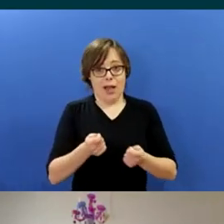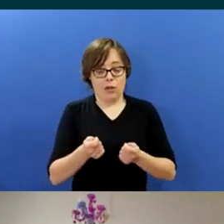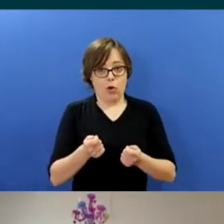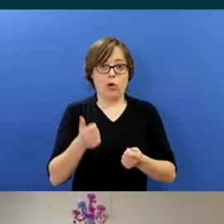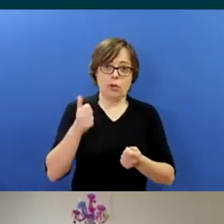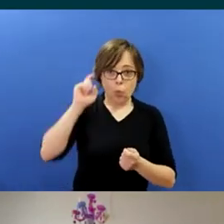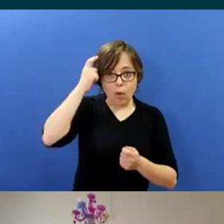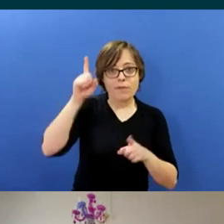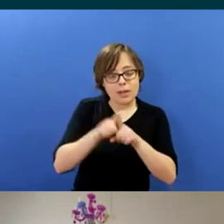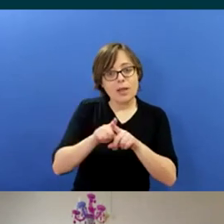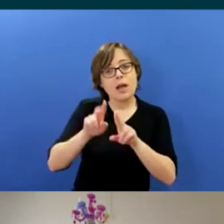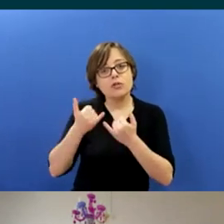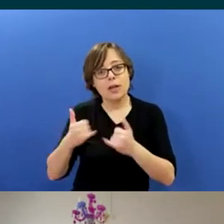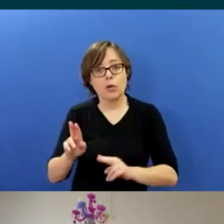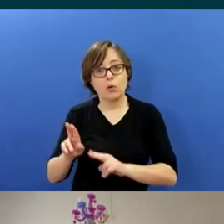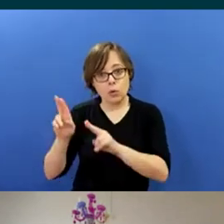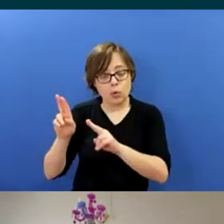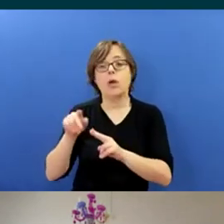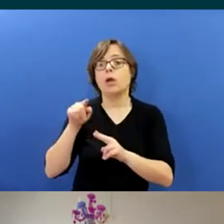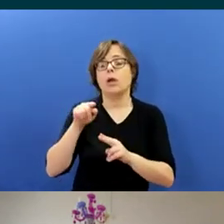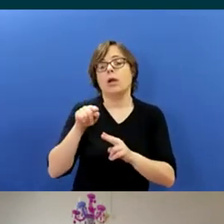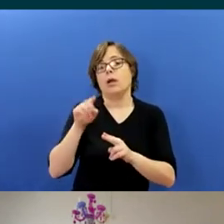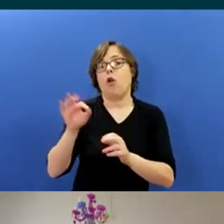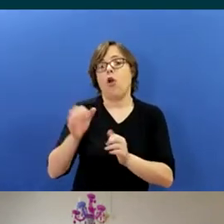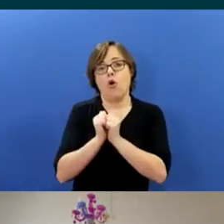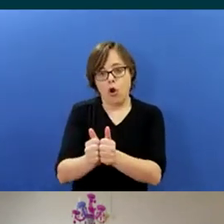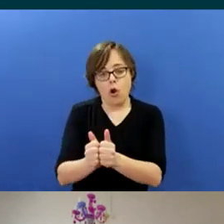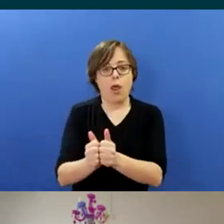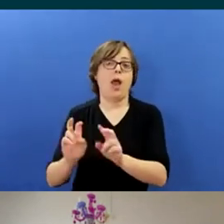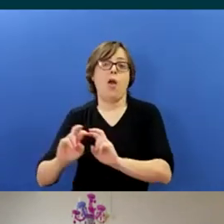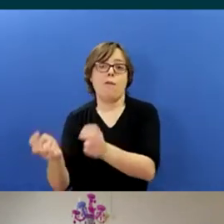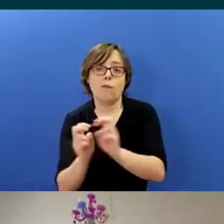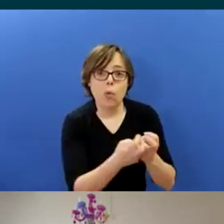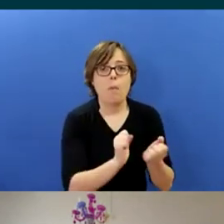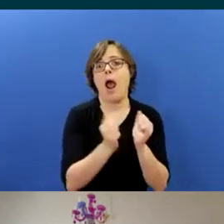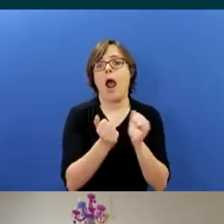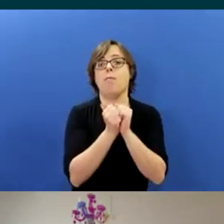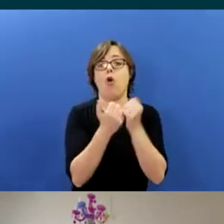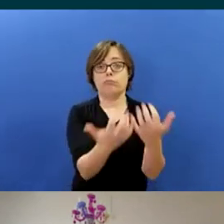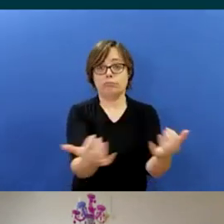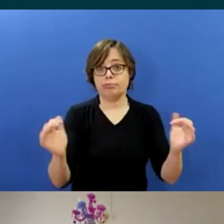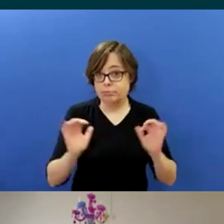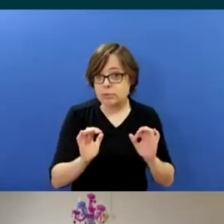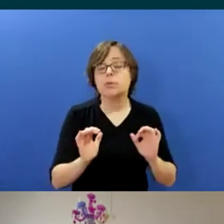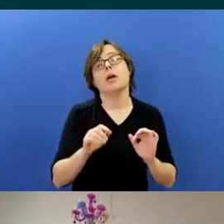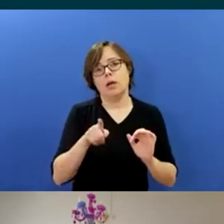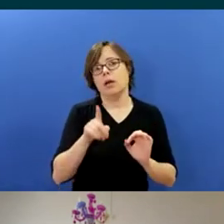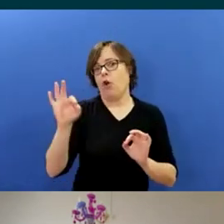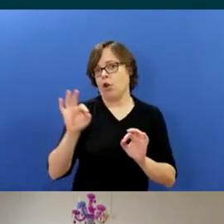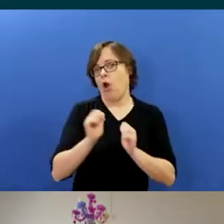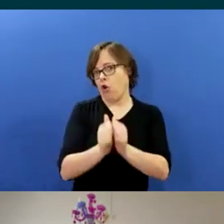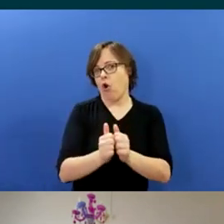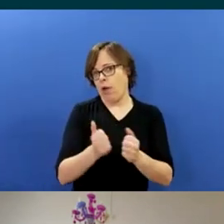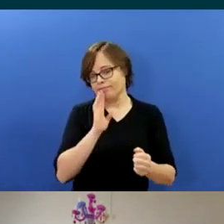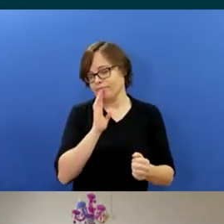room. It means that the citizen assembly needs to have a professional facilitator who is not only